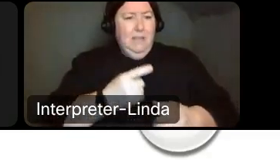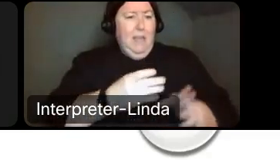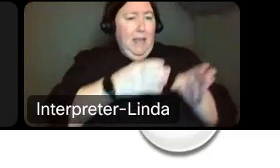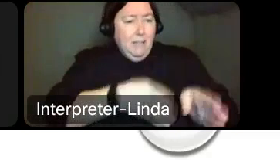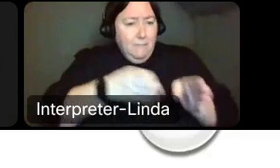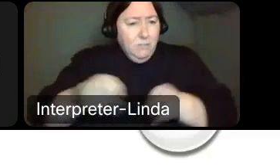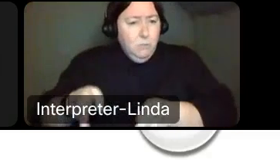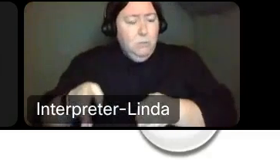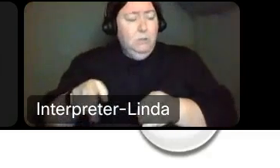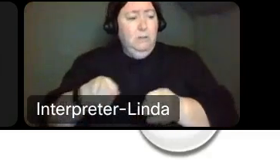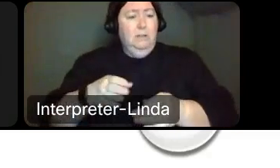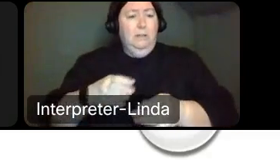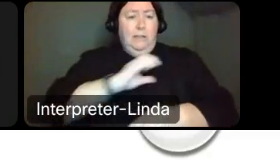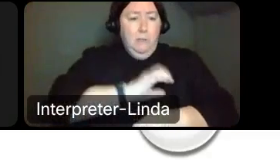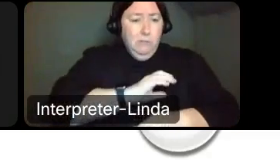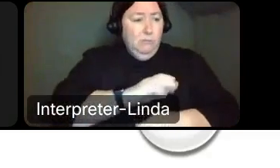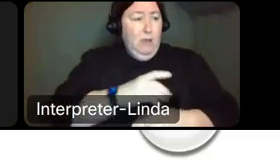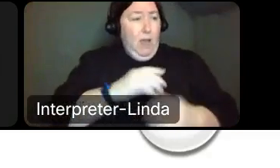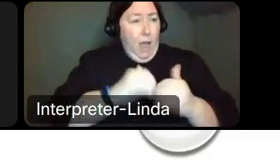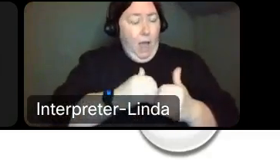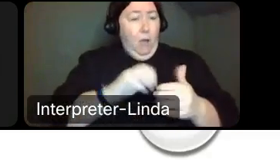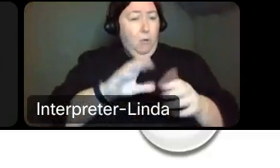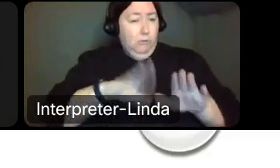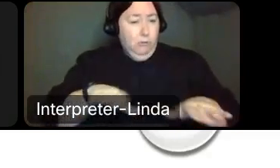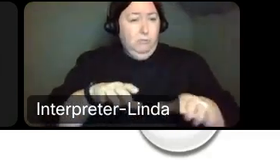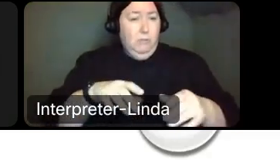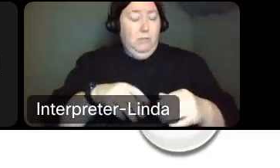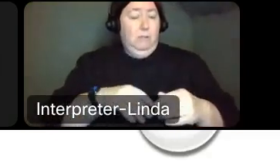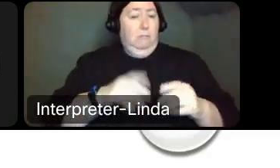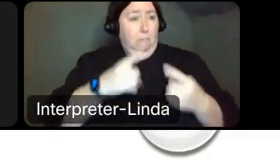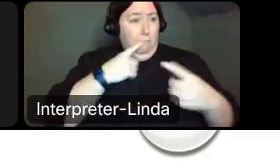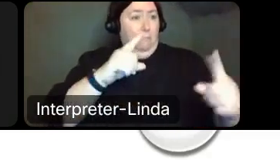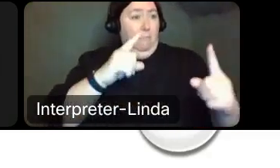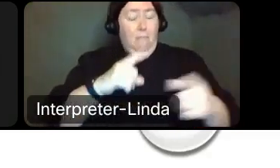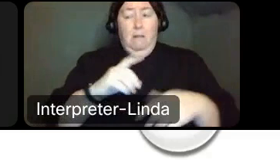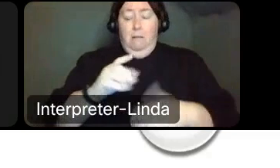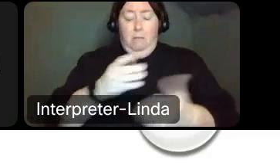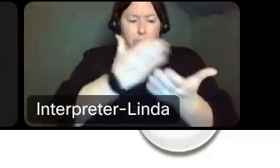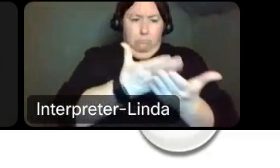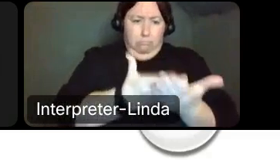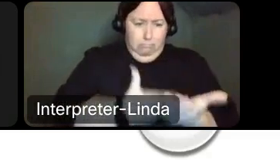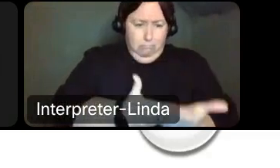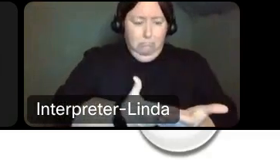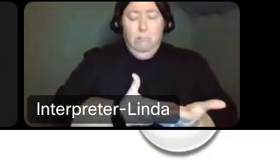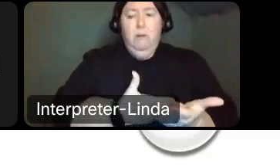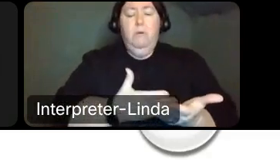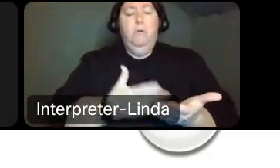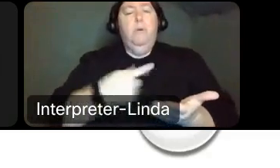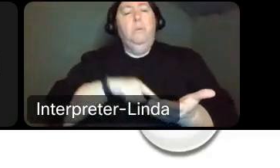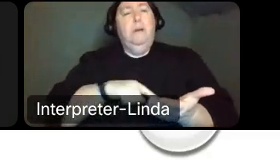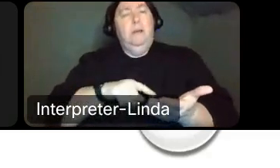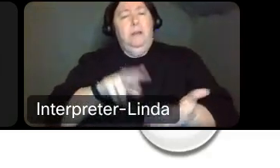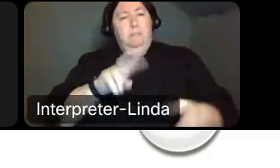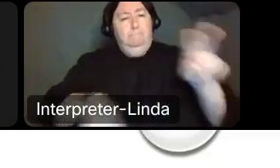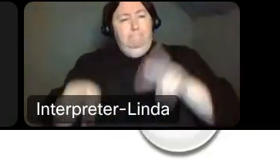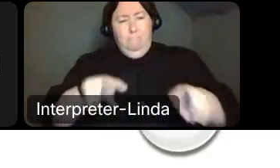characteristics and performance of children, as well as ability, which this data allows, an ability to look at an